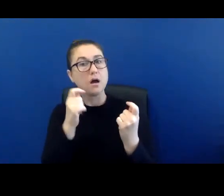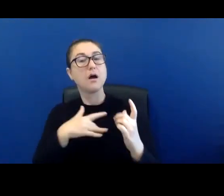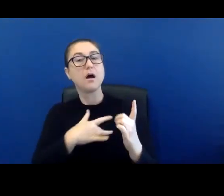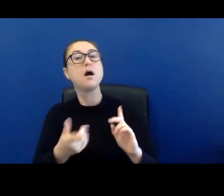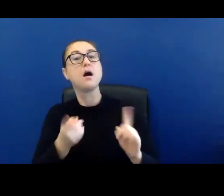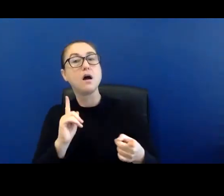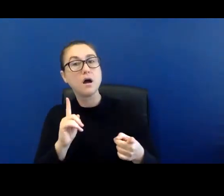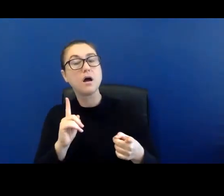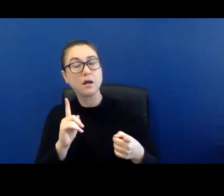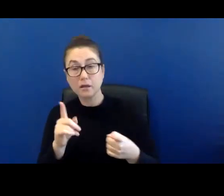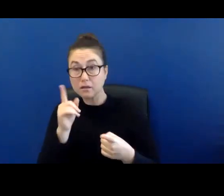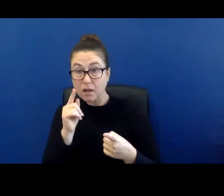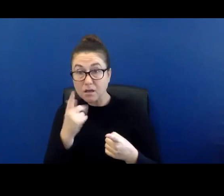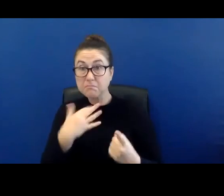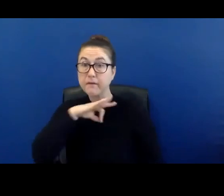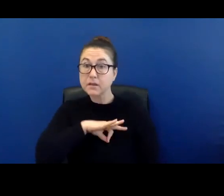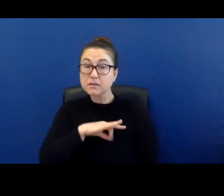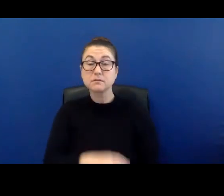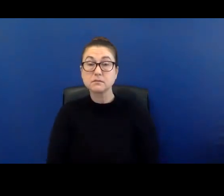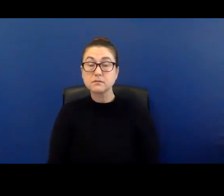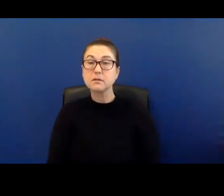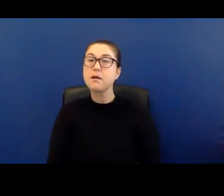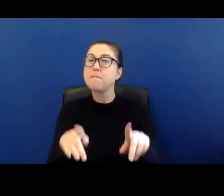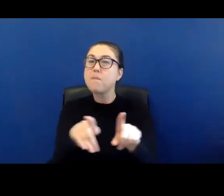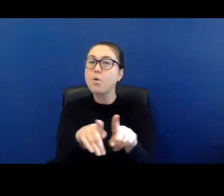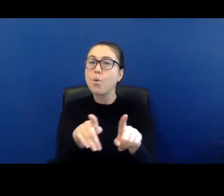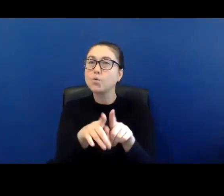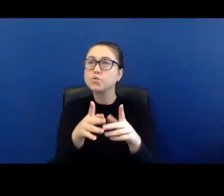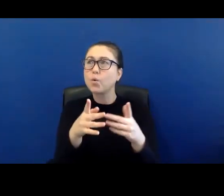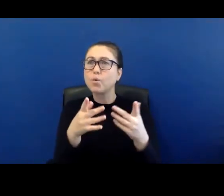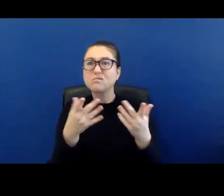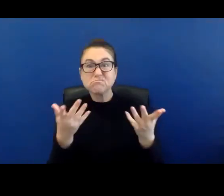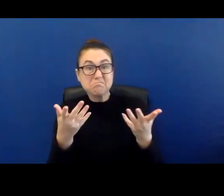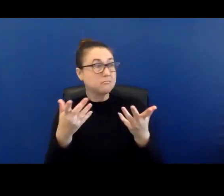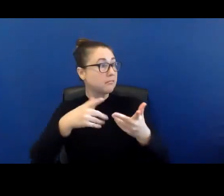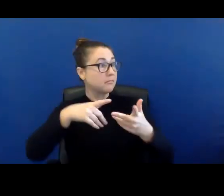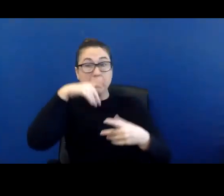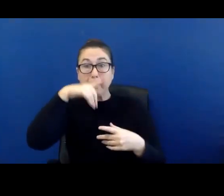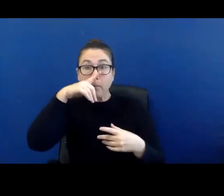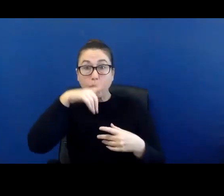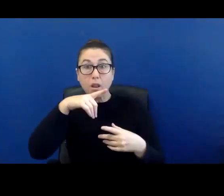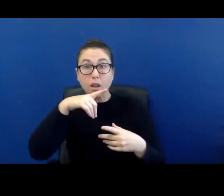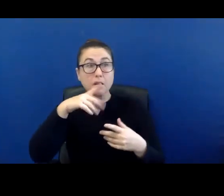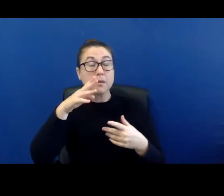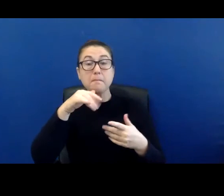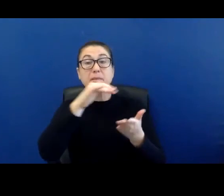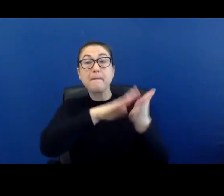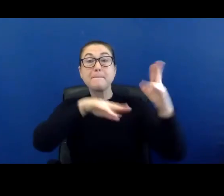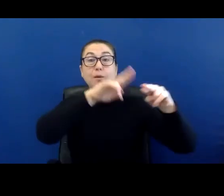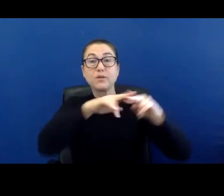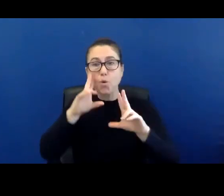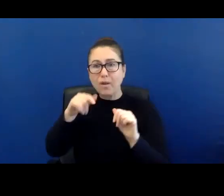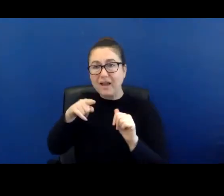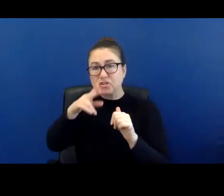are experiencing. But it's also really beneficial to people who might be parents who are looking after young